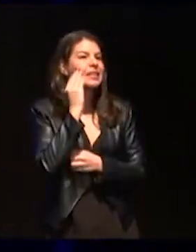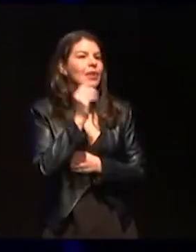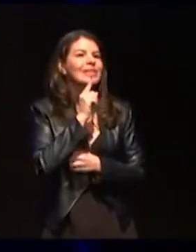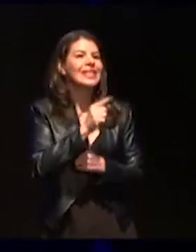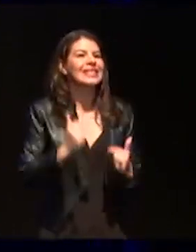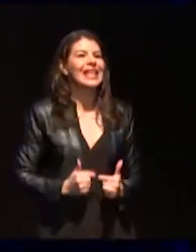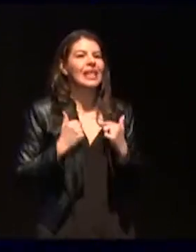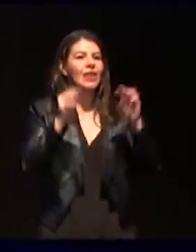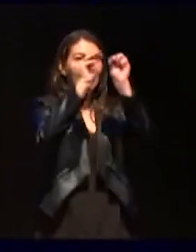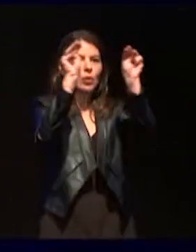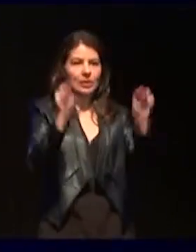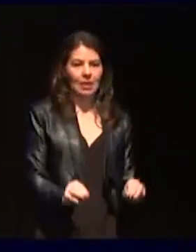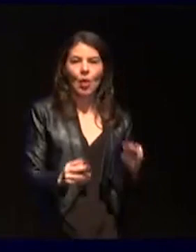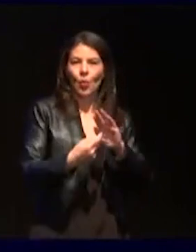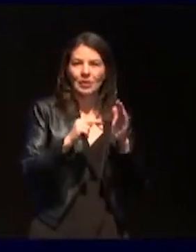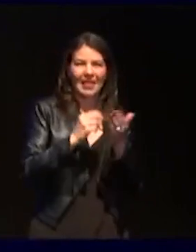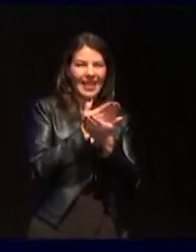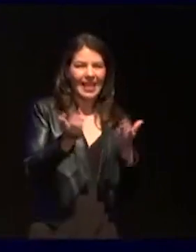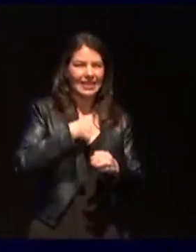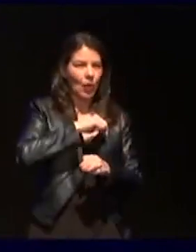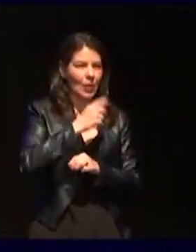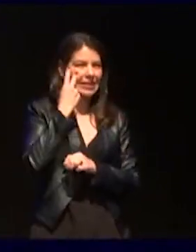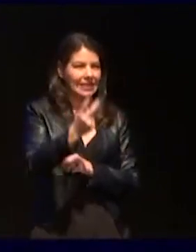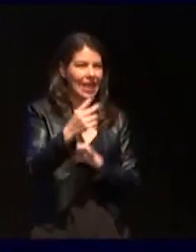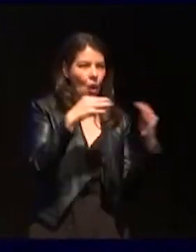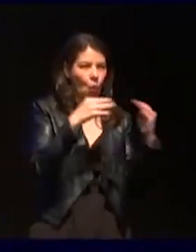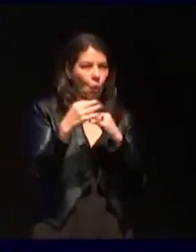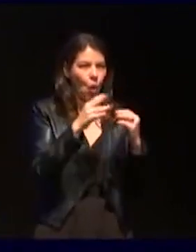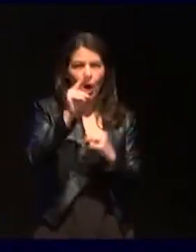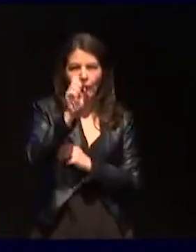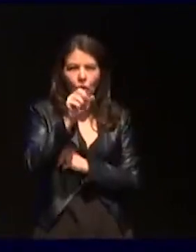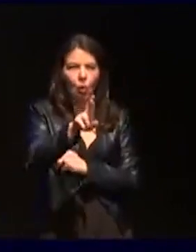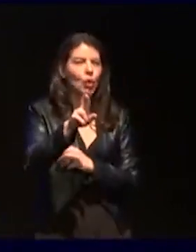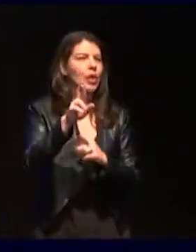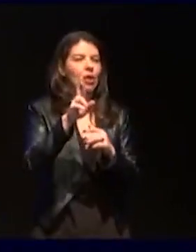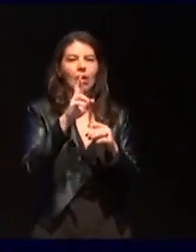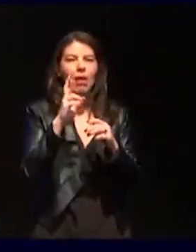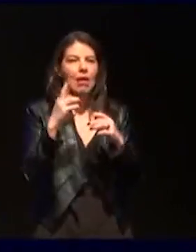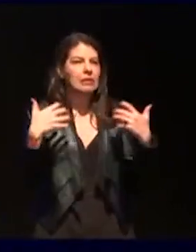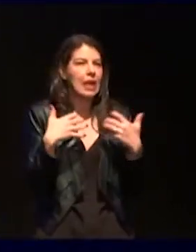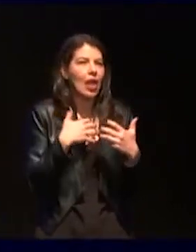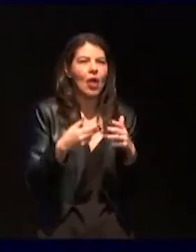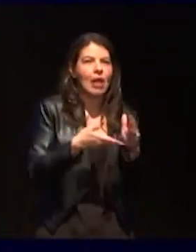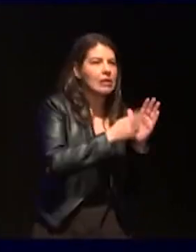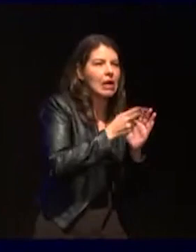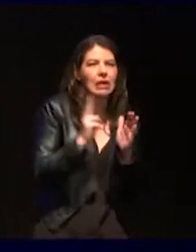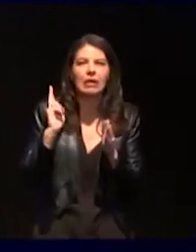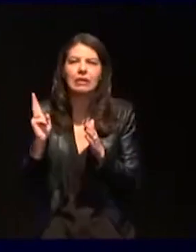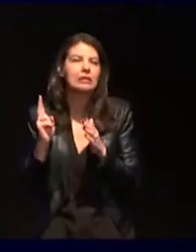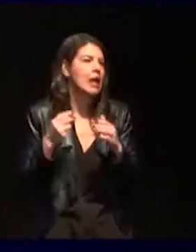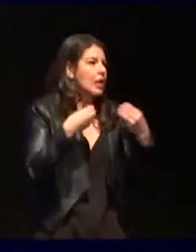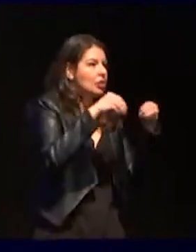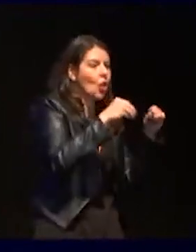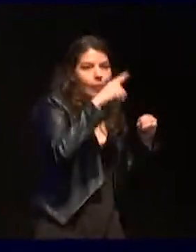museum. In other words, the stuff that we see, wars, nuclear implements, guns being sold on what is called the black market. I